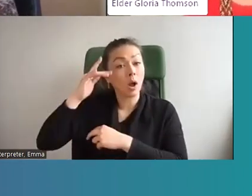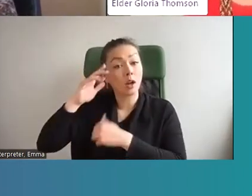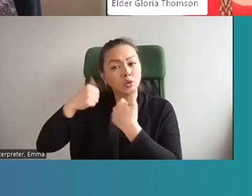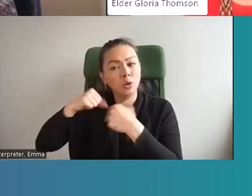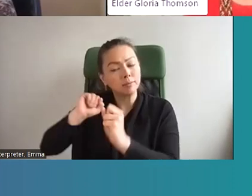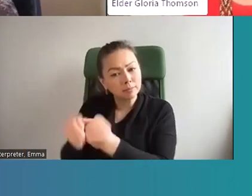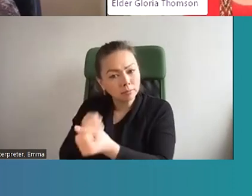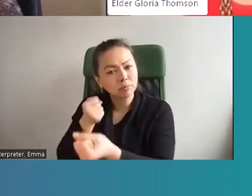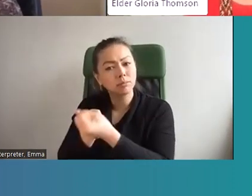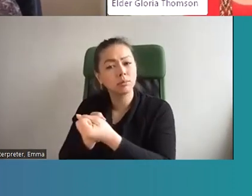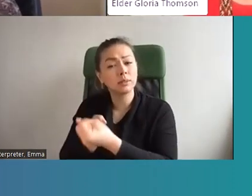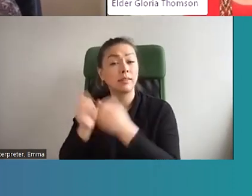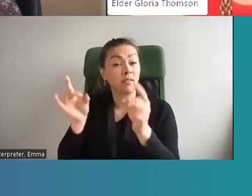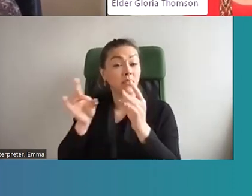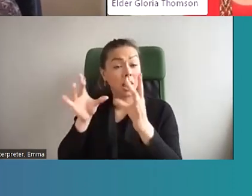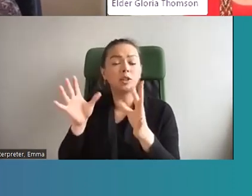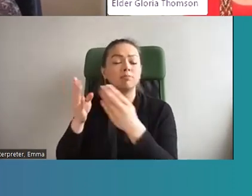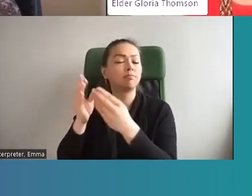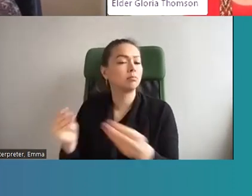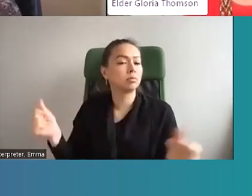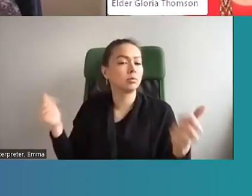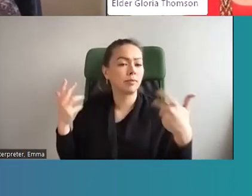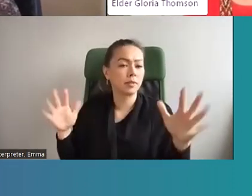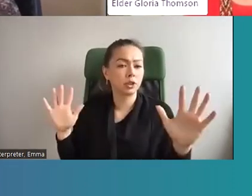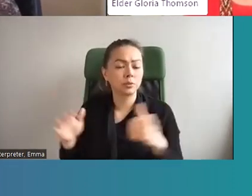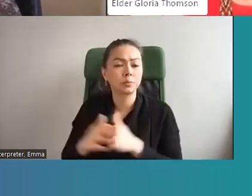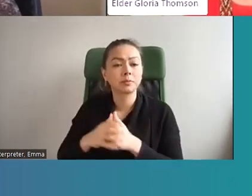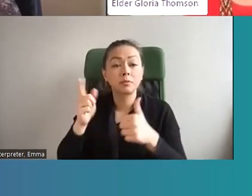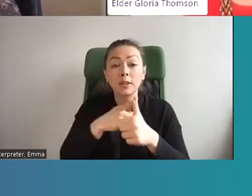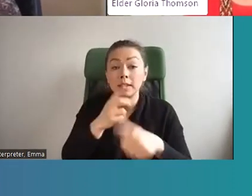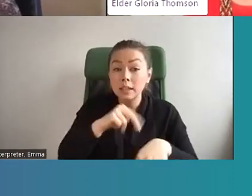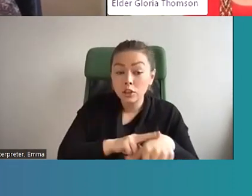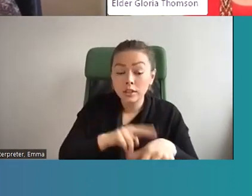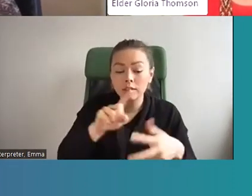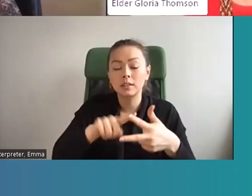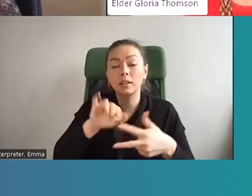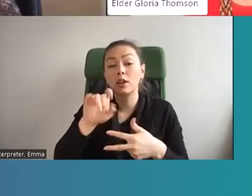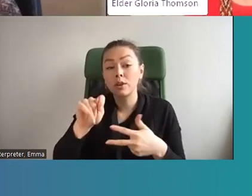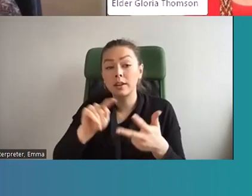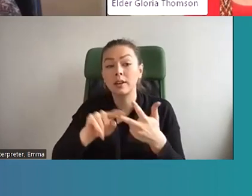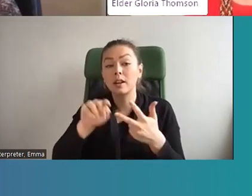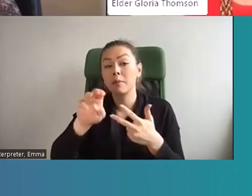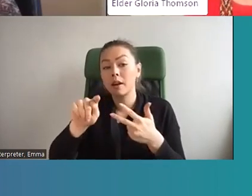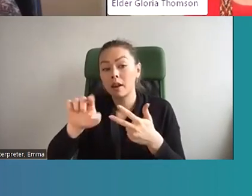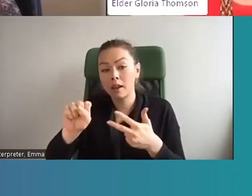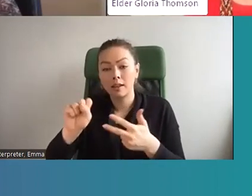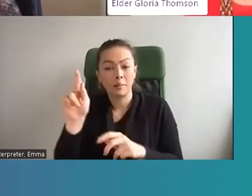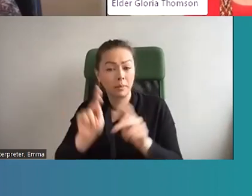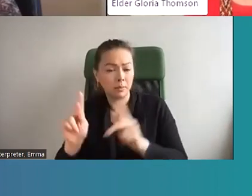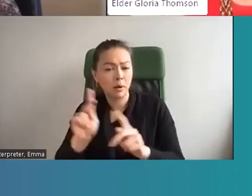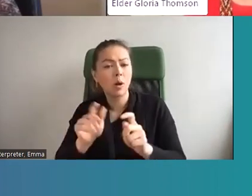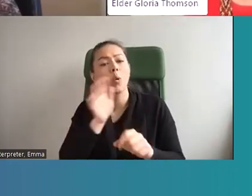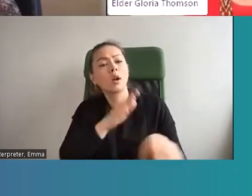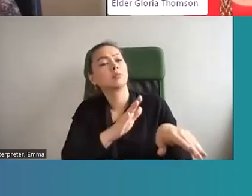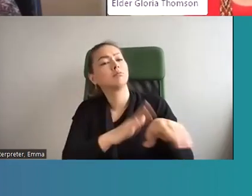violence. First Nations, Inuit, and Métis elders will provide guidance on their